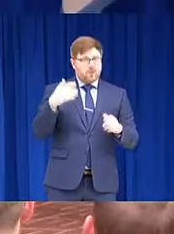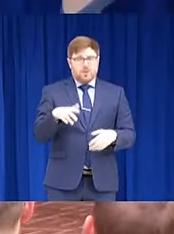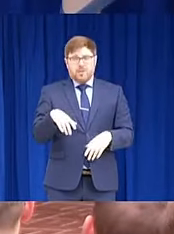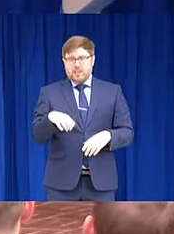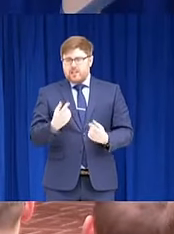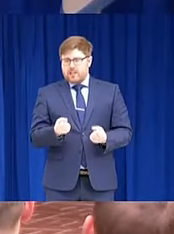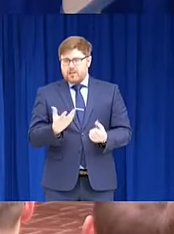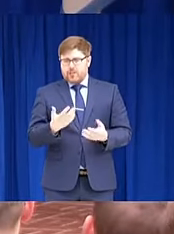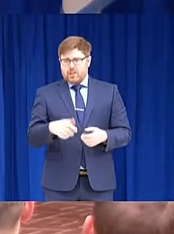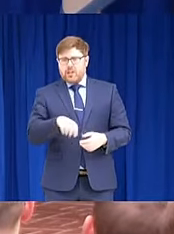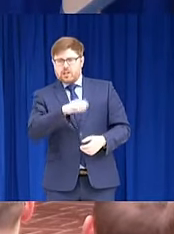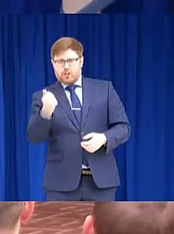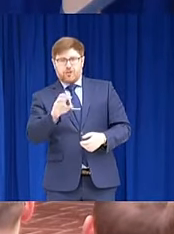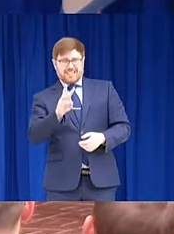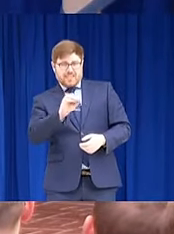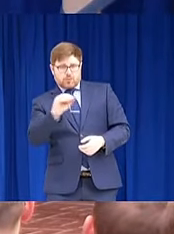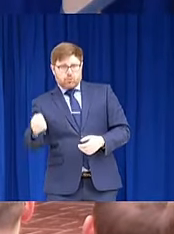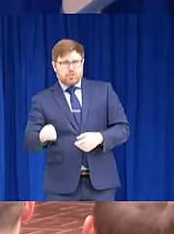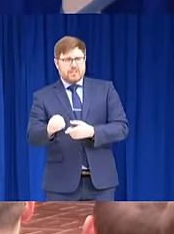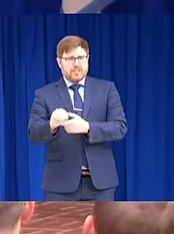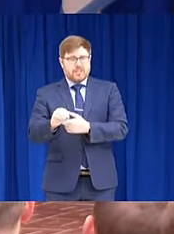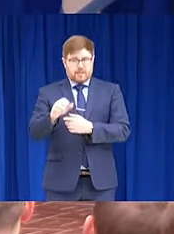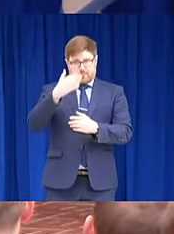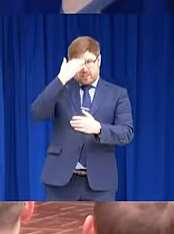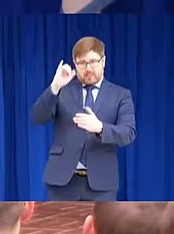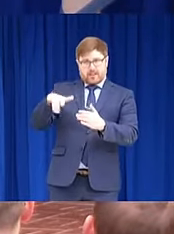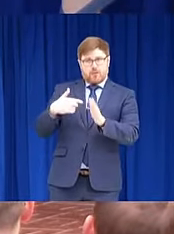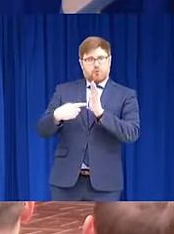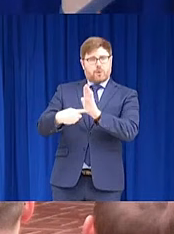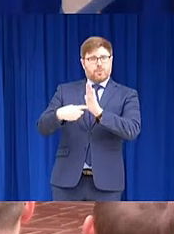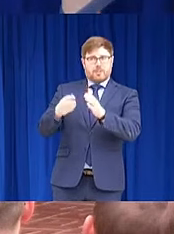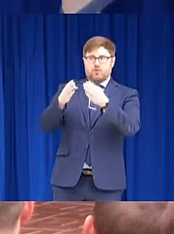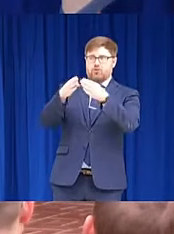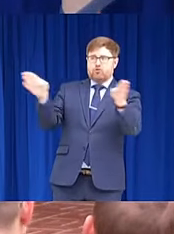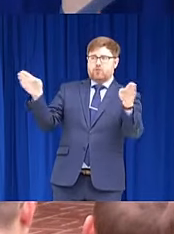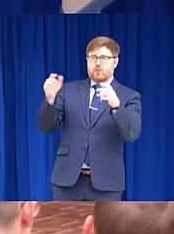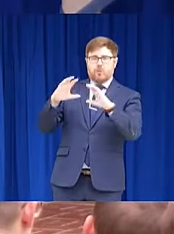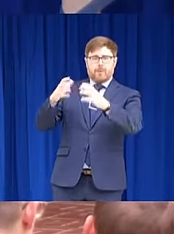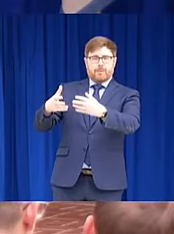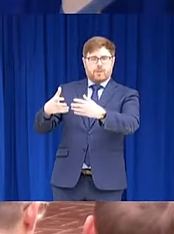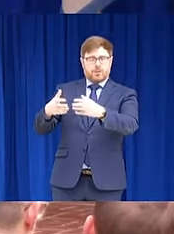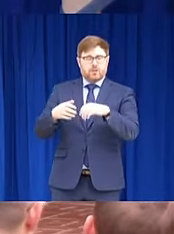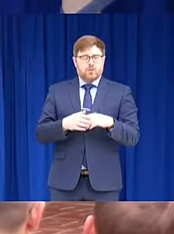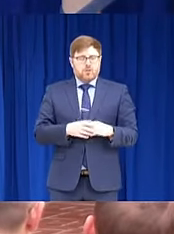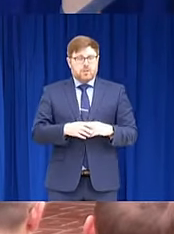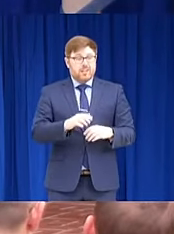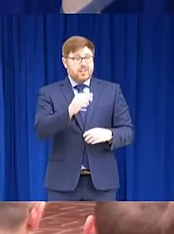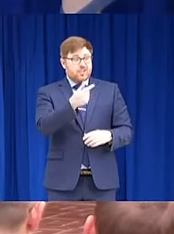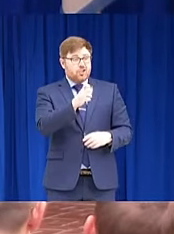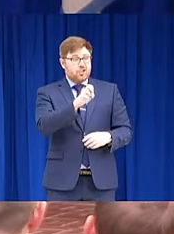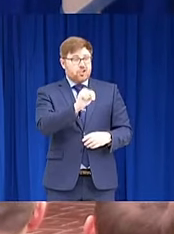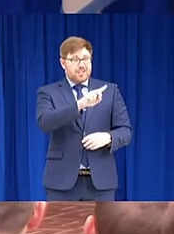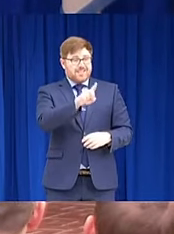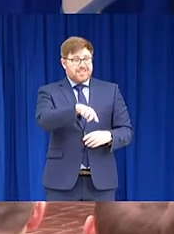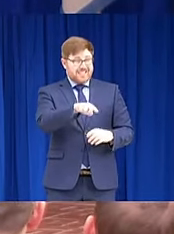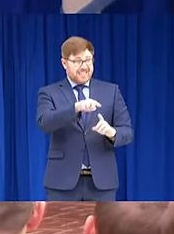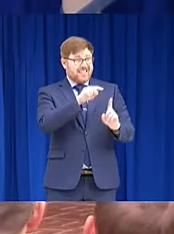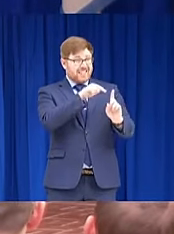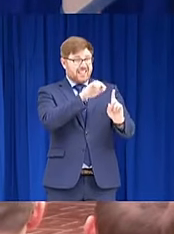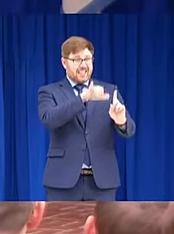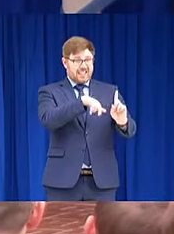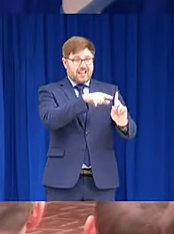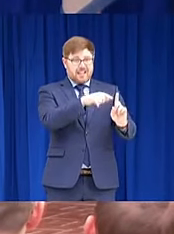general? Is the Gen Z LGBTQ population in DoD equal to the